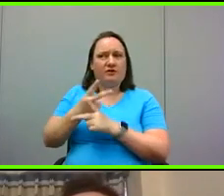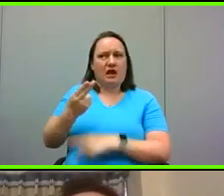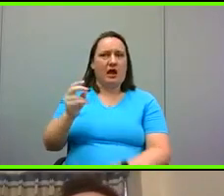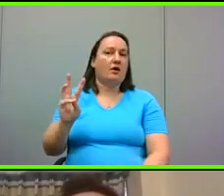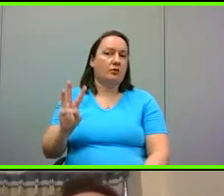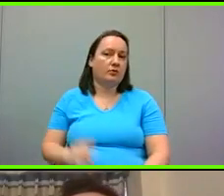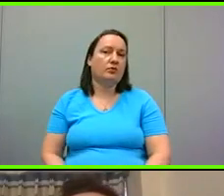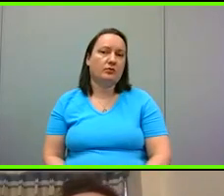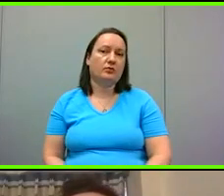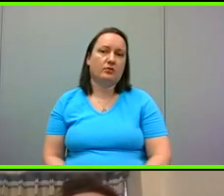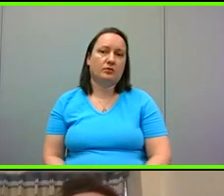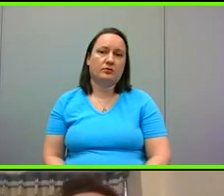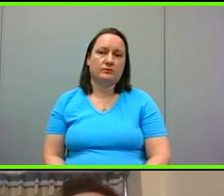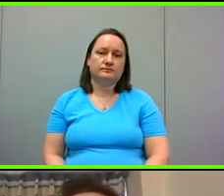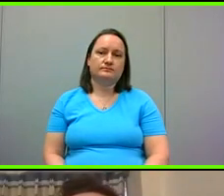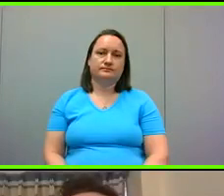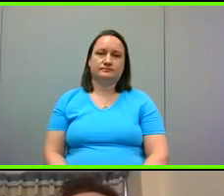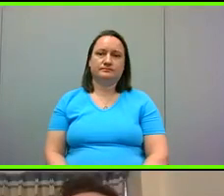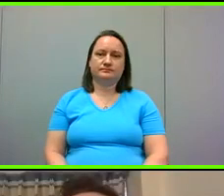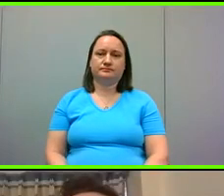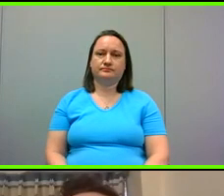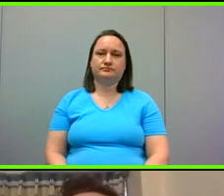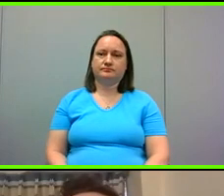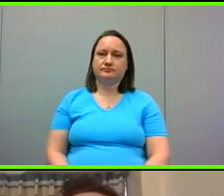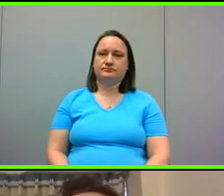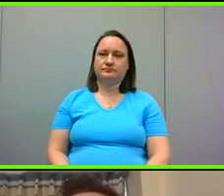Sounds good. Thank you. Sure.